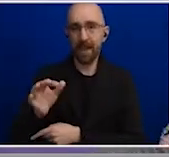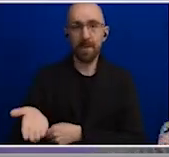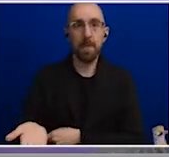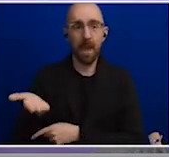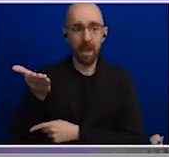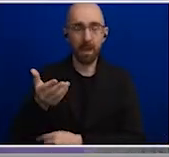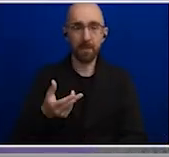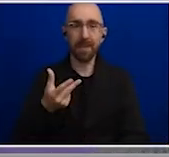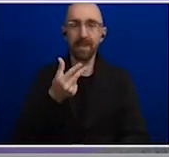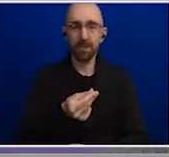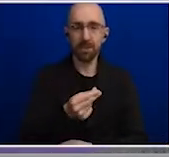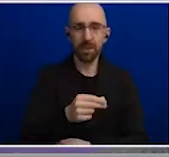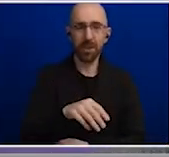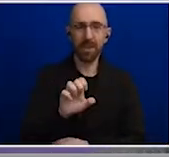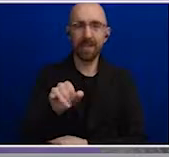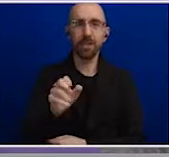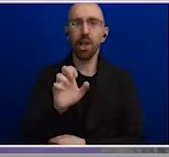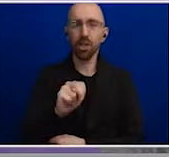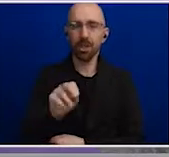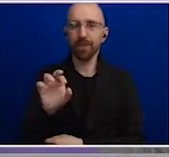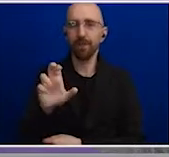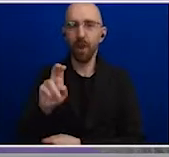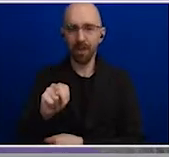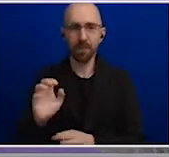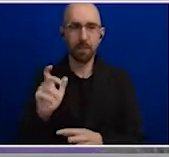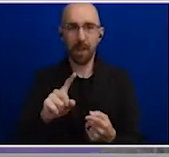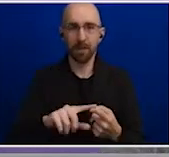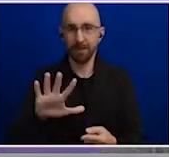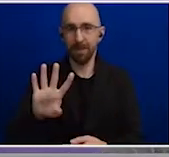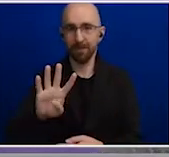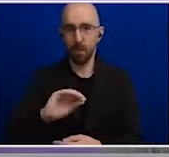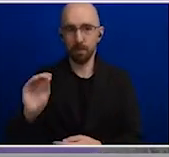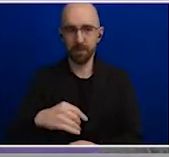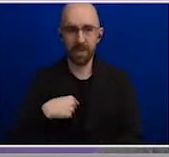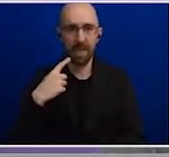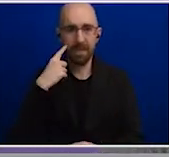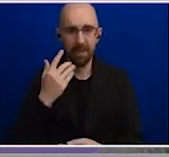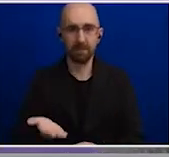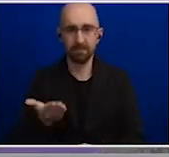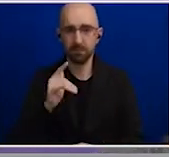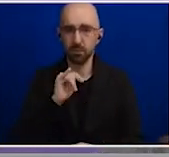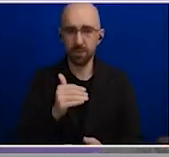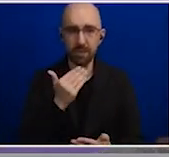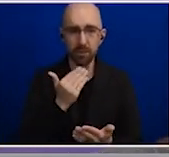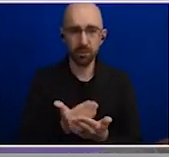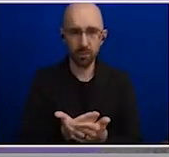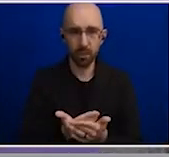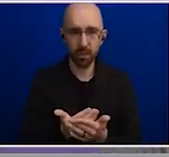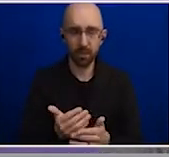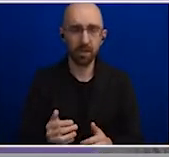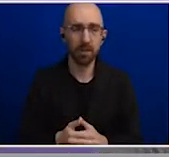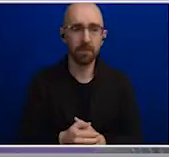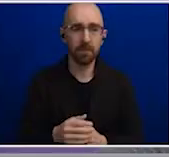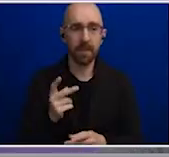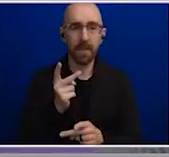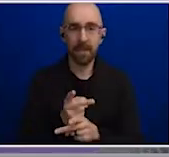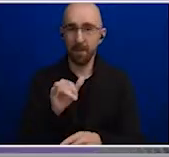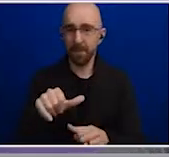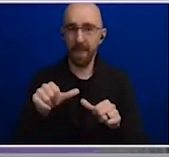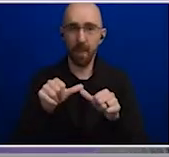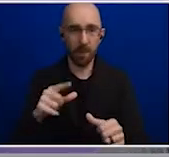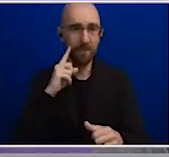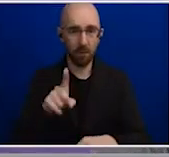up to, 54%, I think is what I got it up to. And it was really good, and it kept that way for a long time.